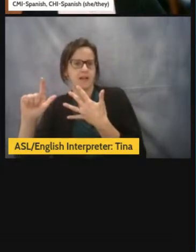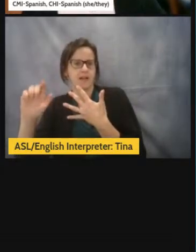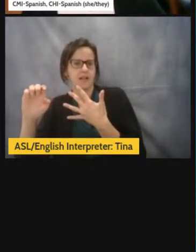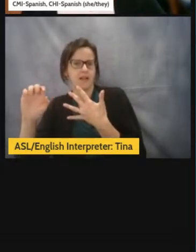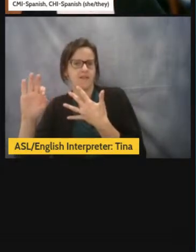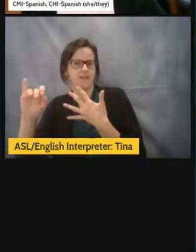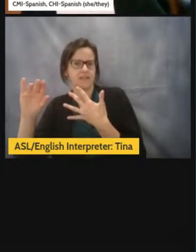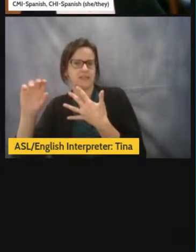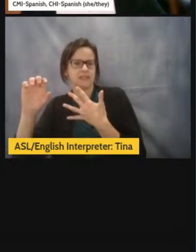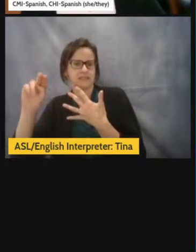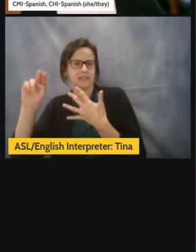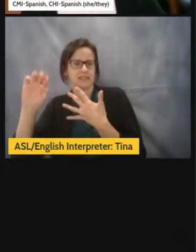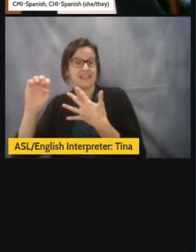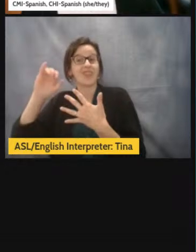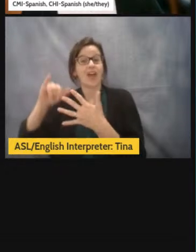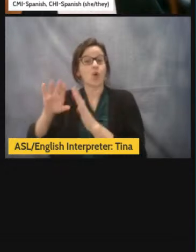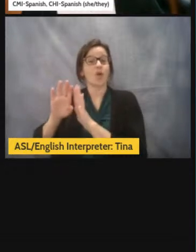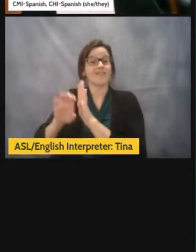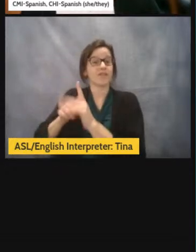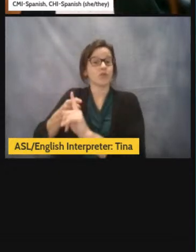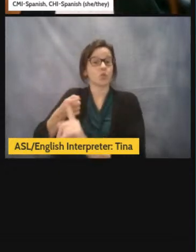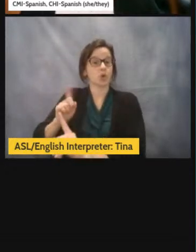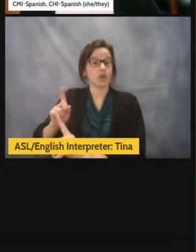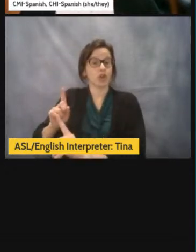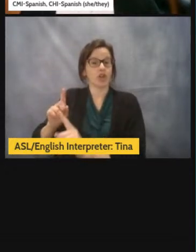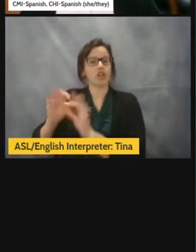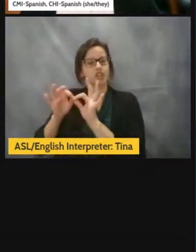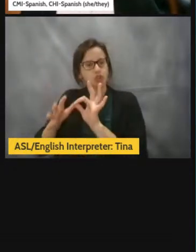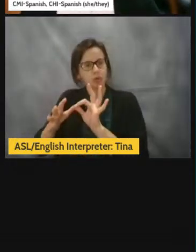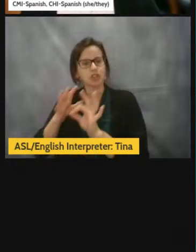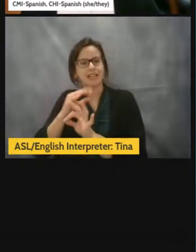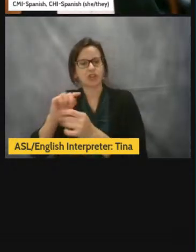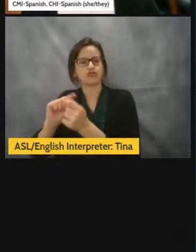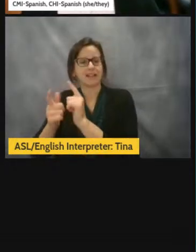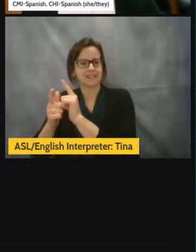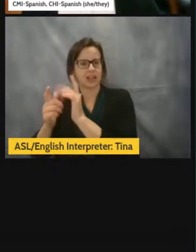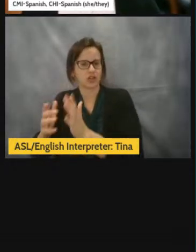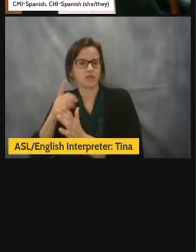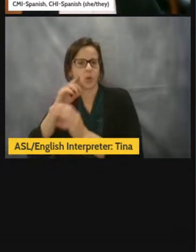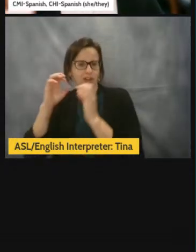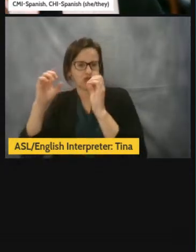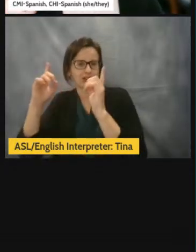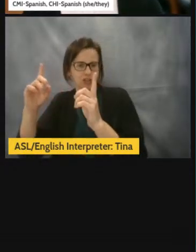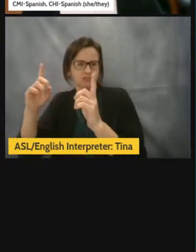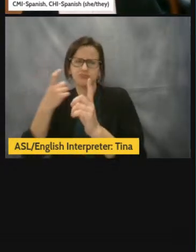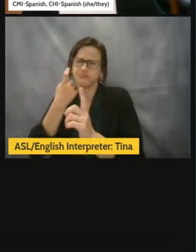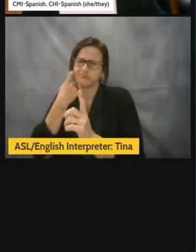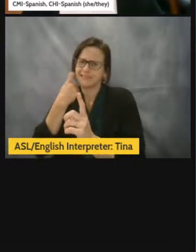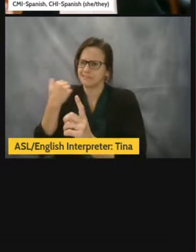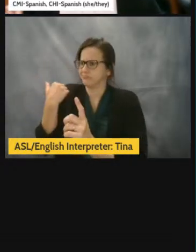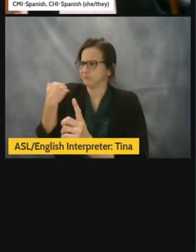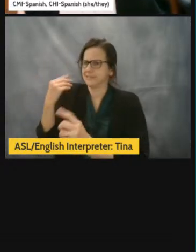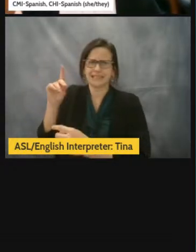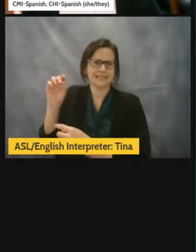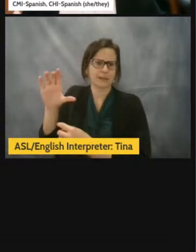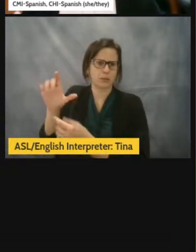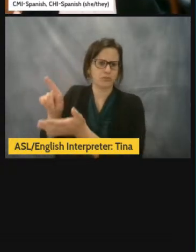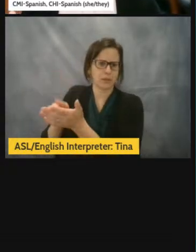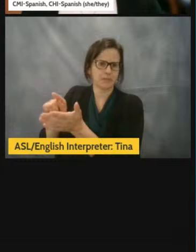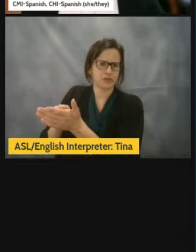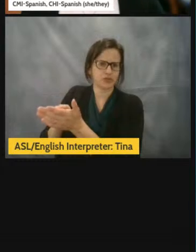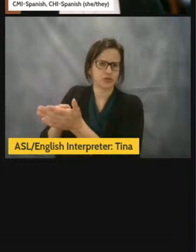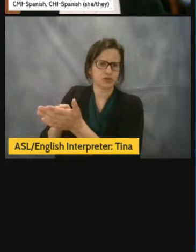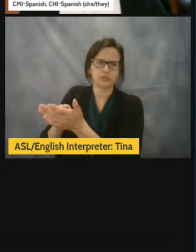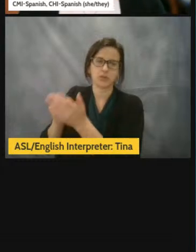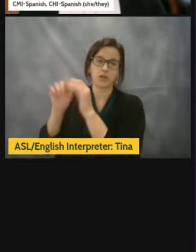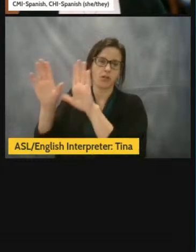in education, which is relatively new. It came out in December of last year. Very awesome document, I might add.